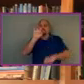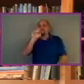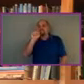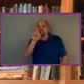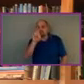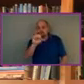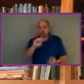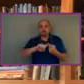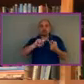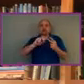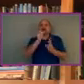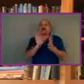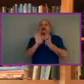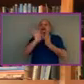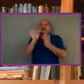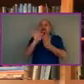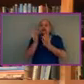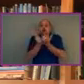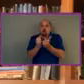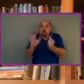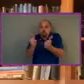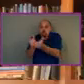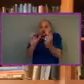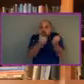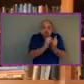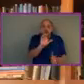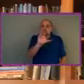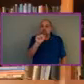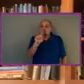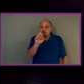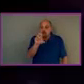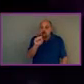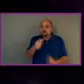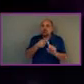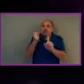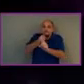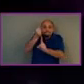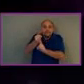count craters. It's going to be so exciting.